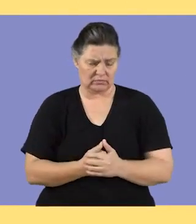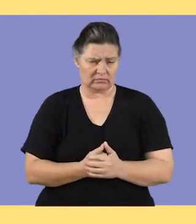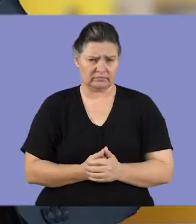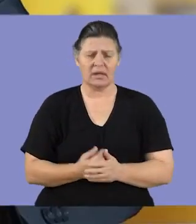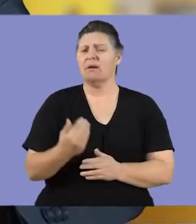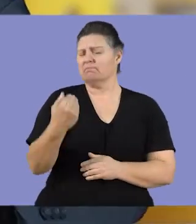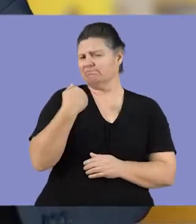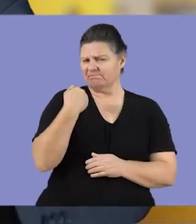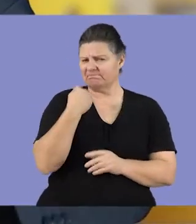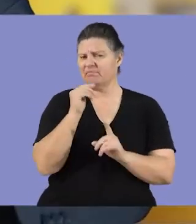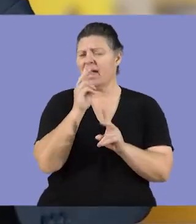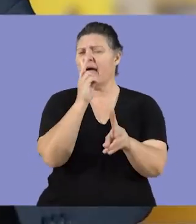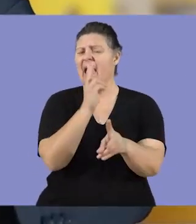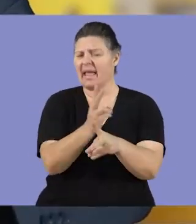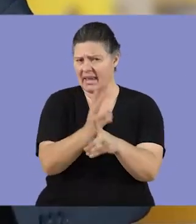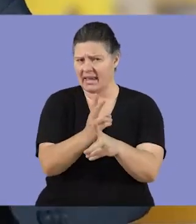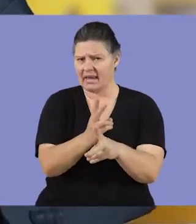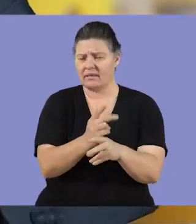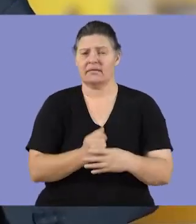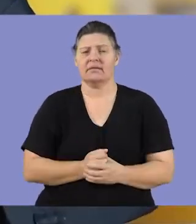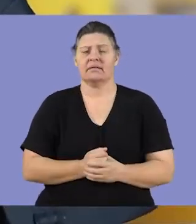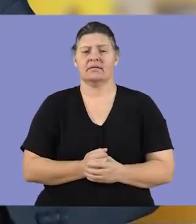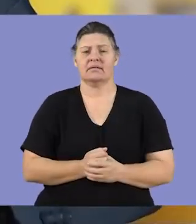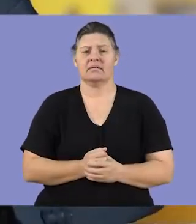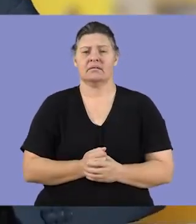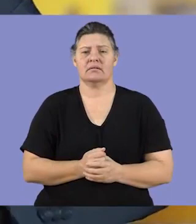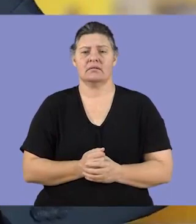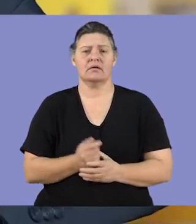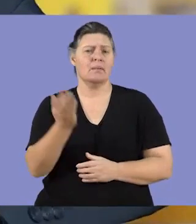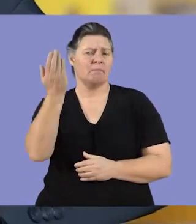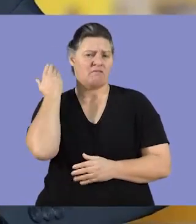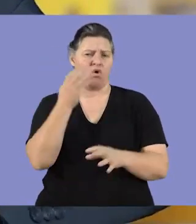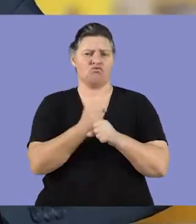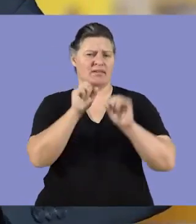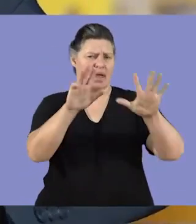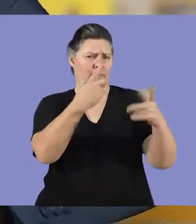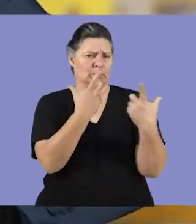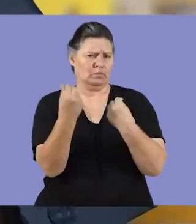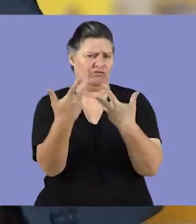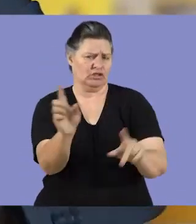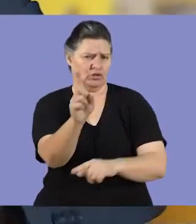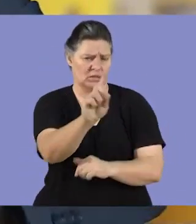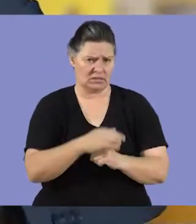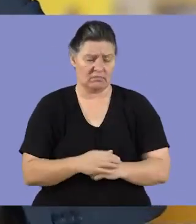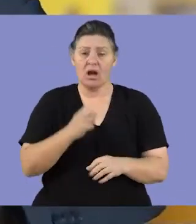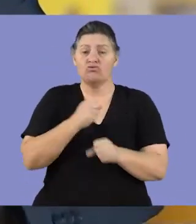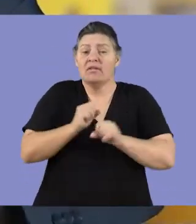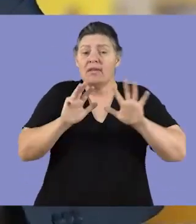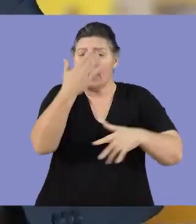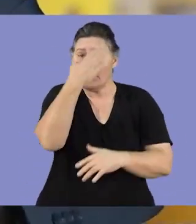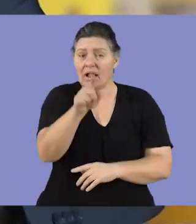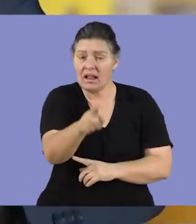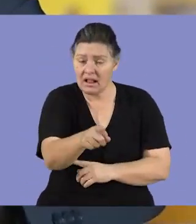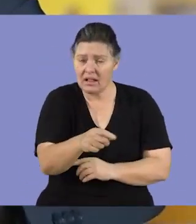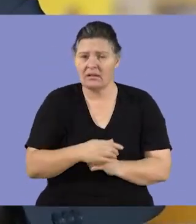want to remind you again of what you did, as I was saying, from your grade 9, all right? In